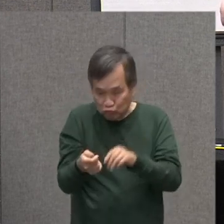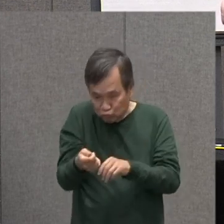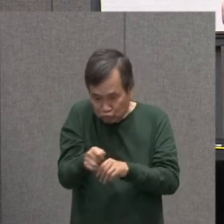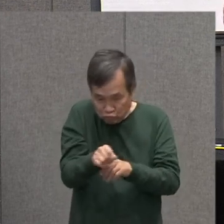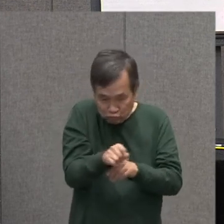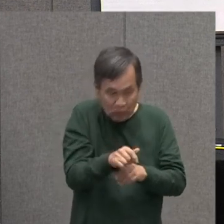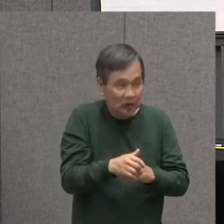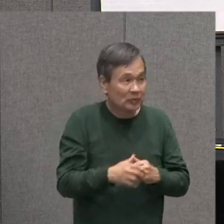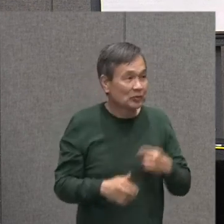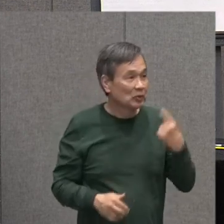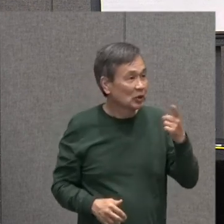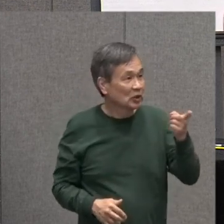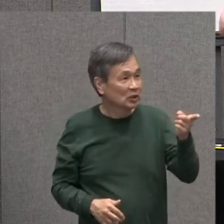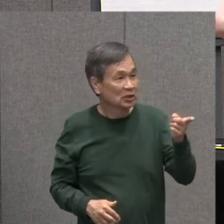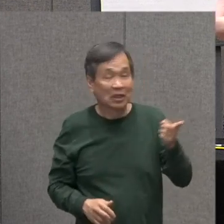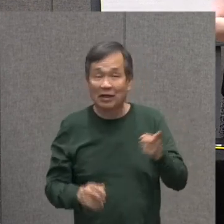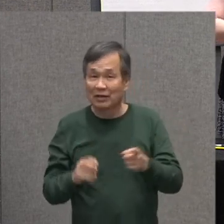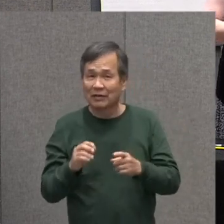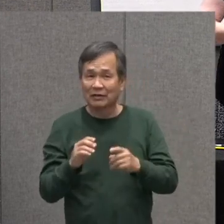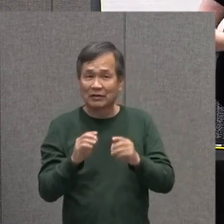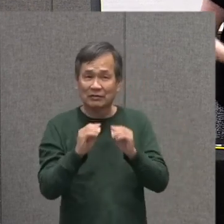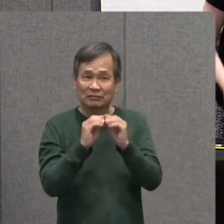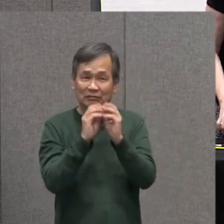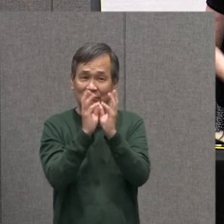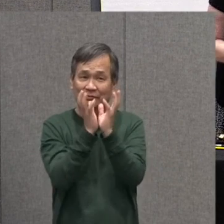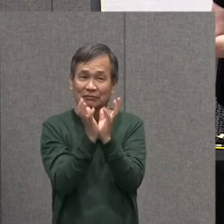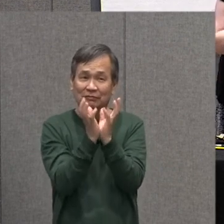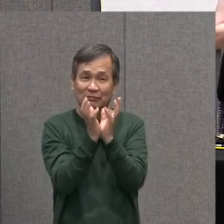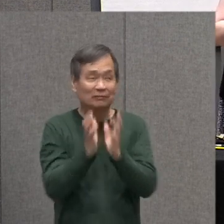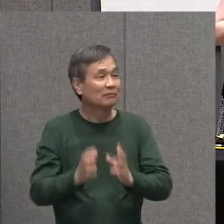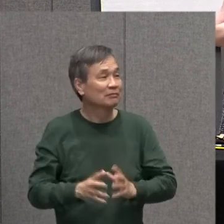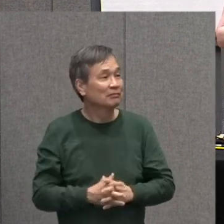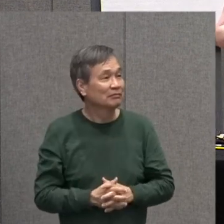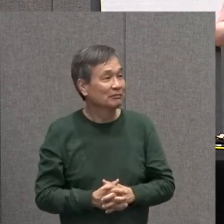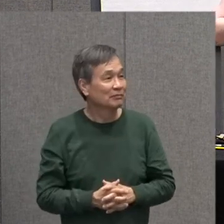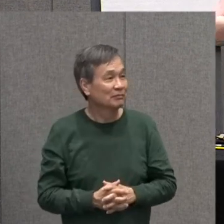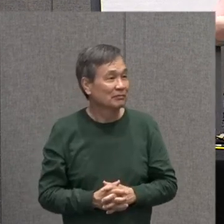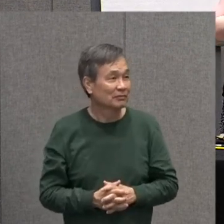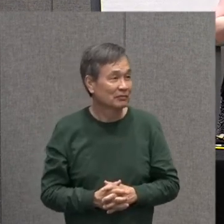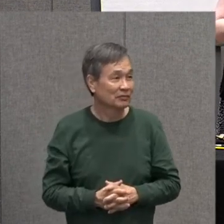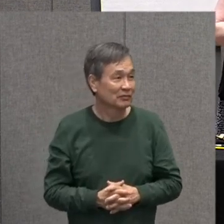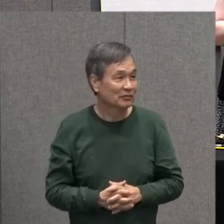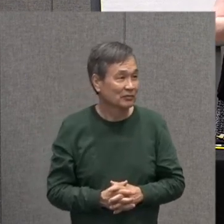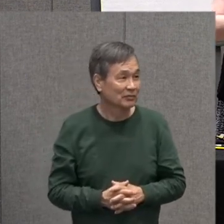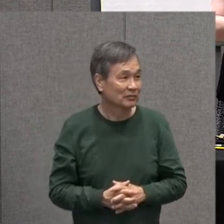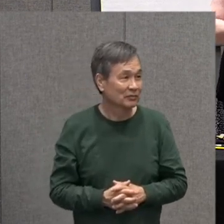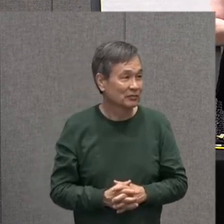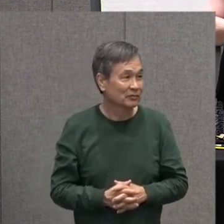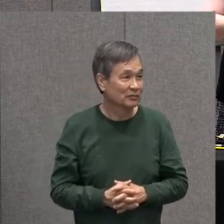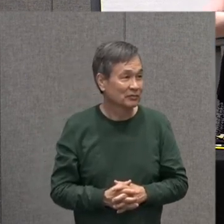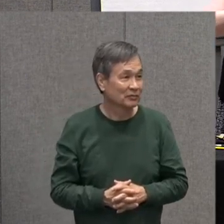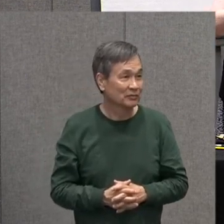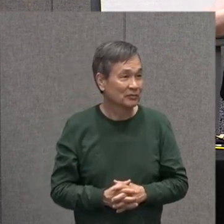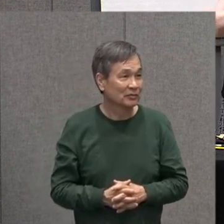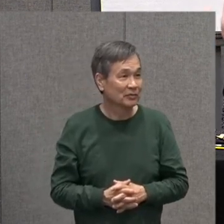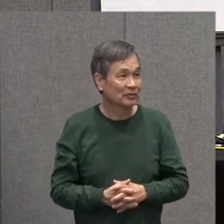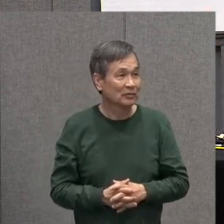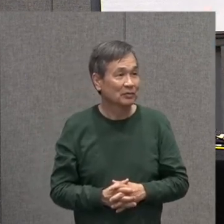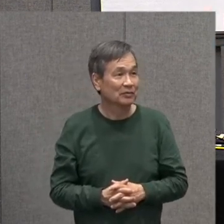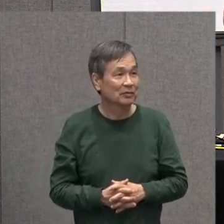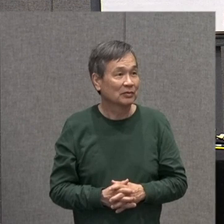ends up looking sort of like a flower. Or and a then I can bend these out. And then you bend them out. I would love to just dip that in